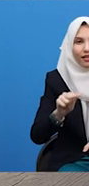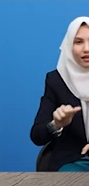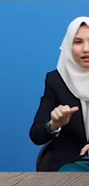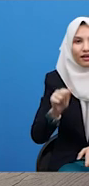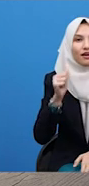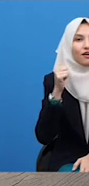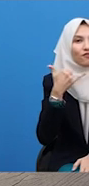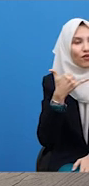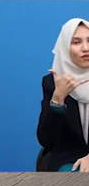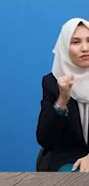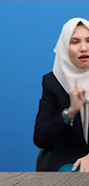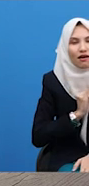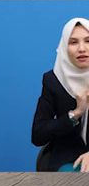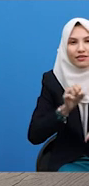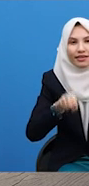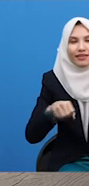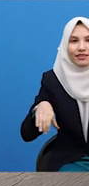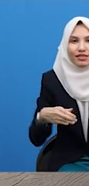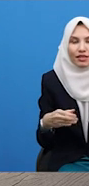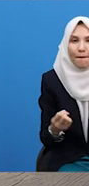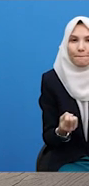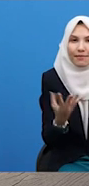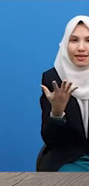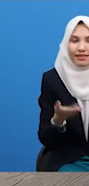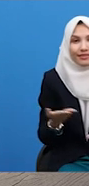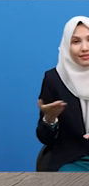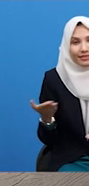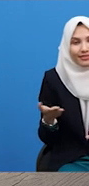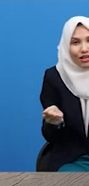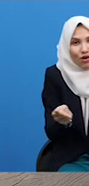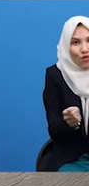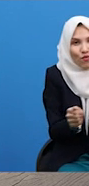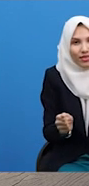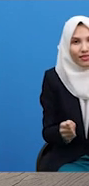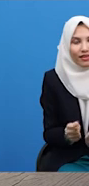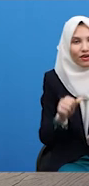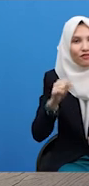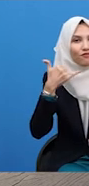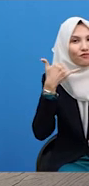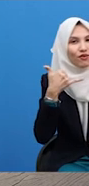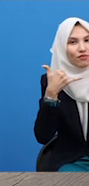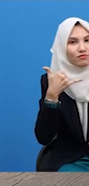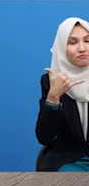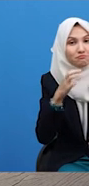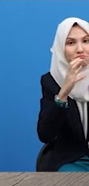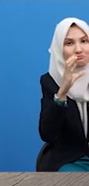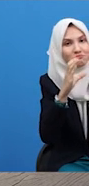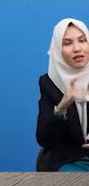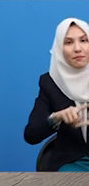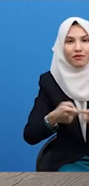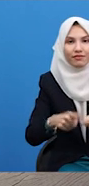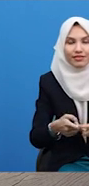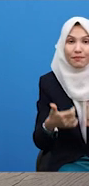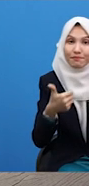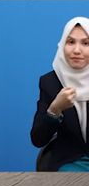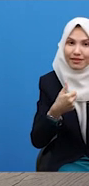phone. I can do many things with a phone: call my friends, play games, keep up